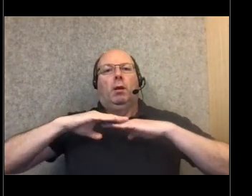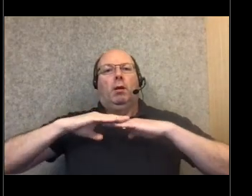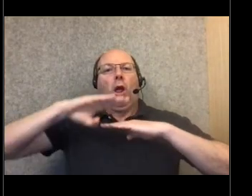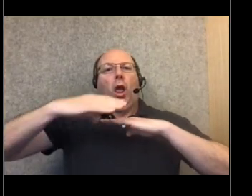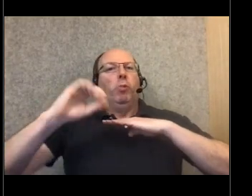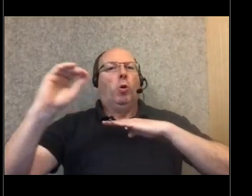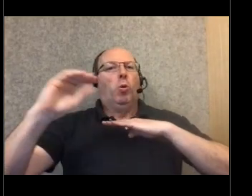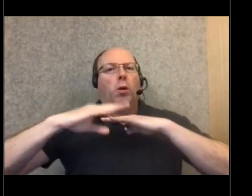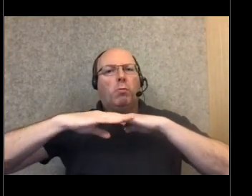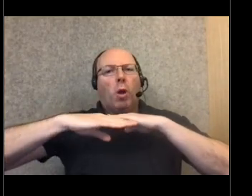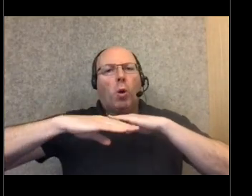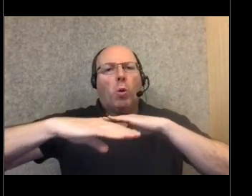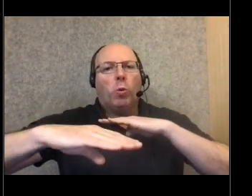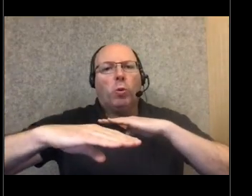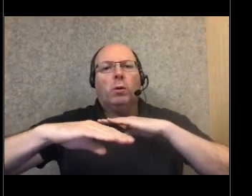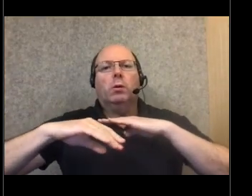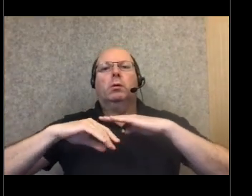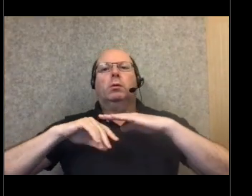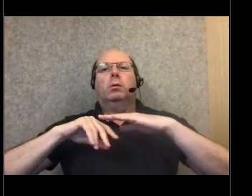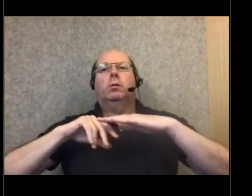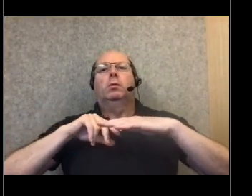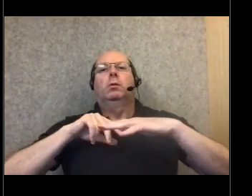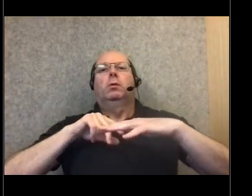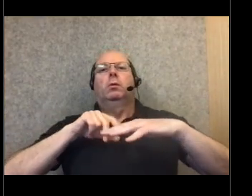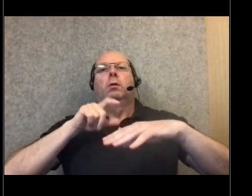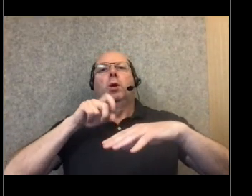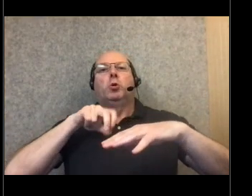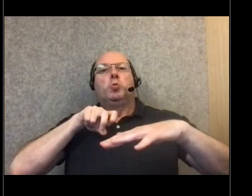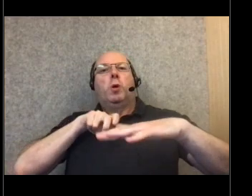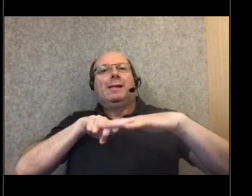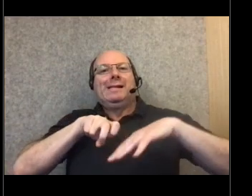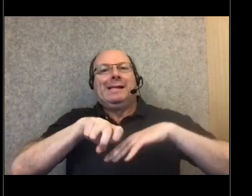space inside and outside of the door,